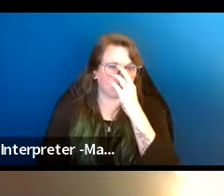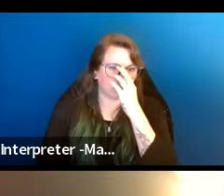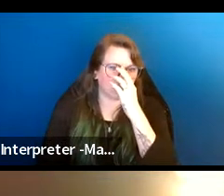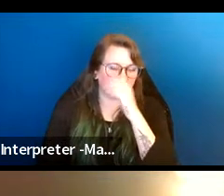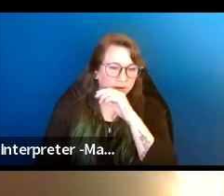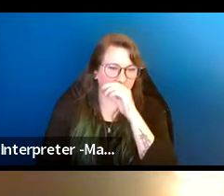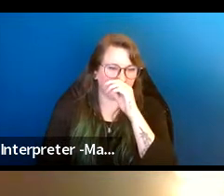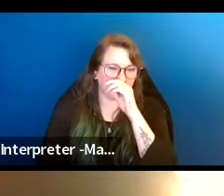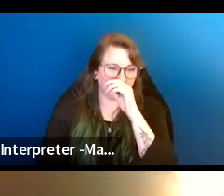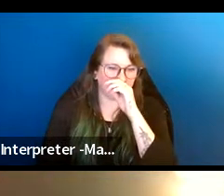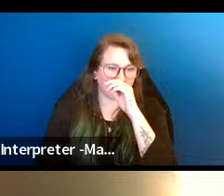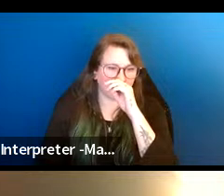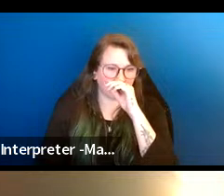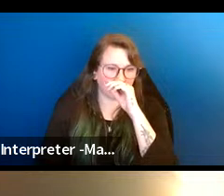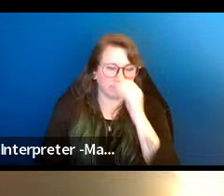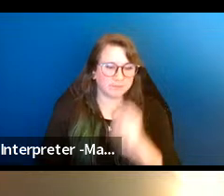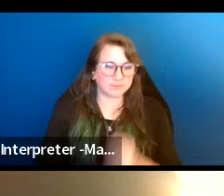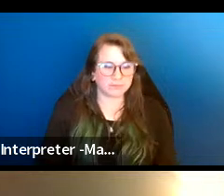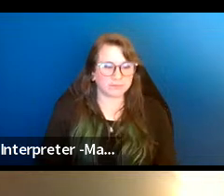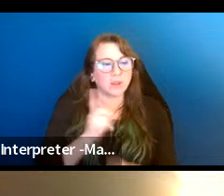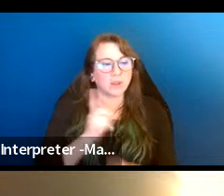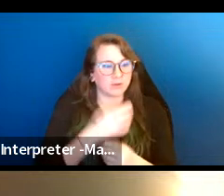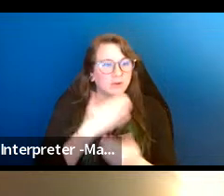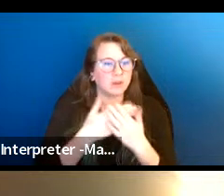Yeah, you're right. That's a good point.